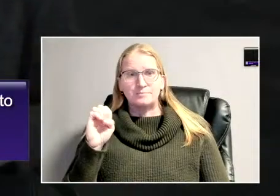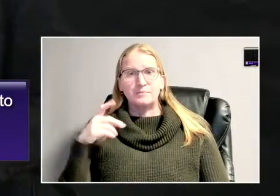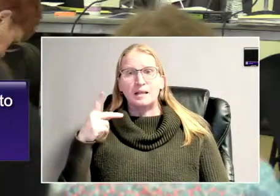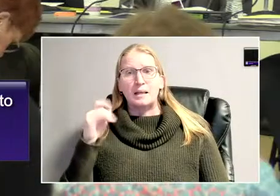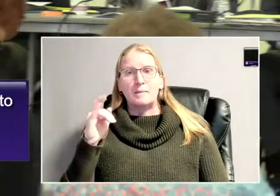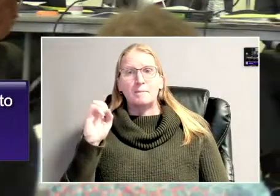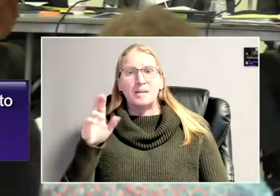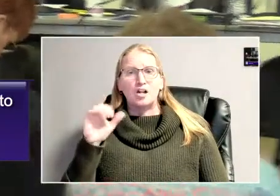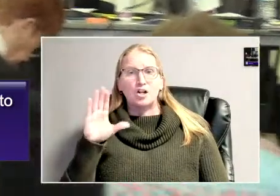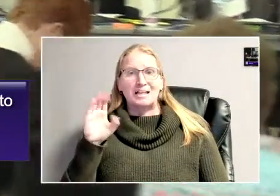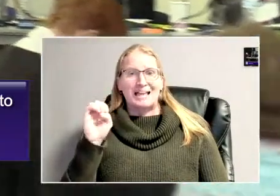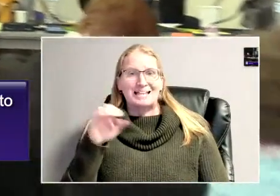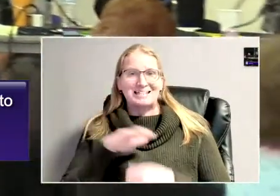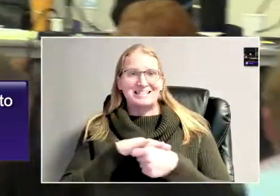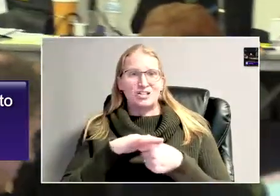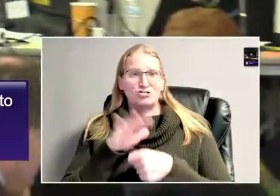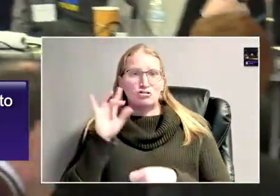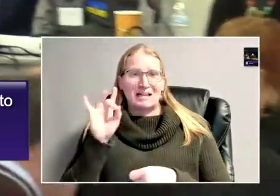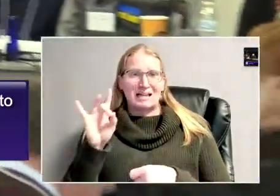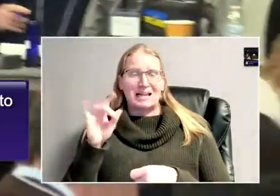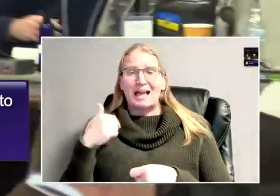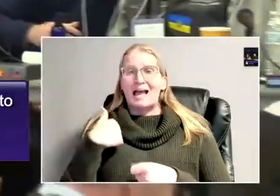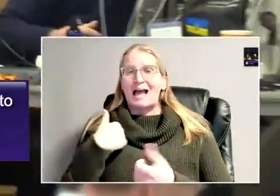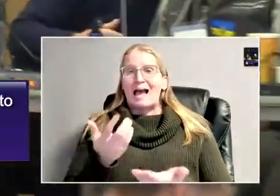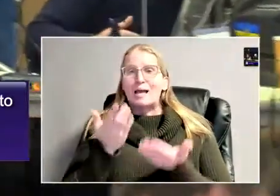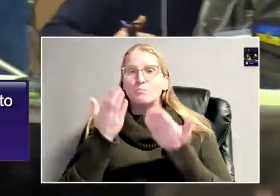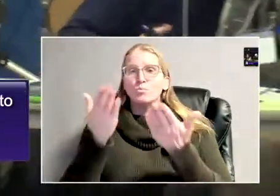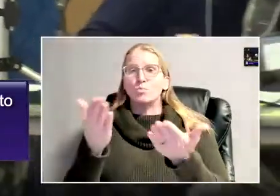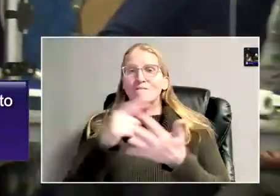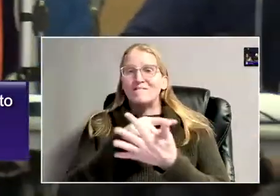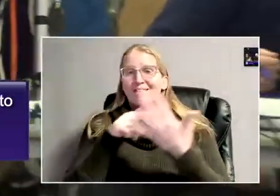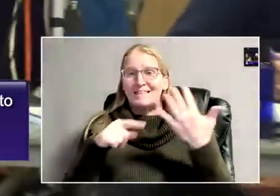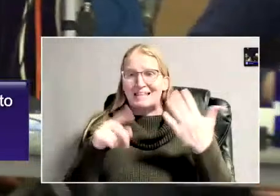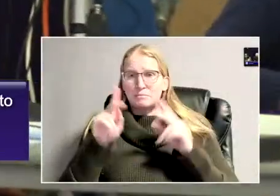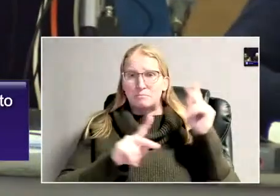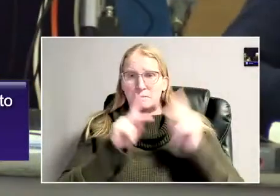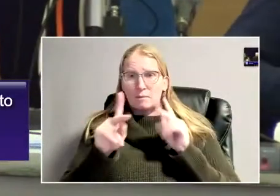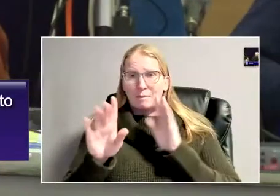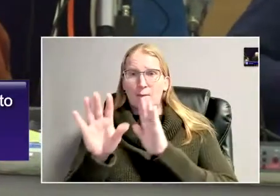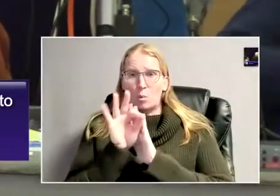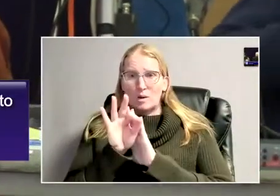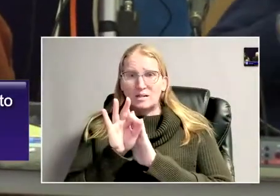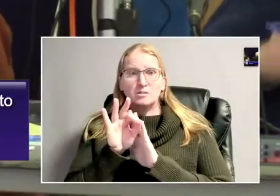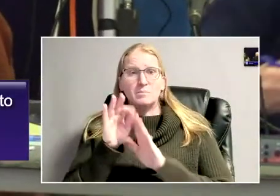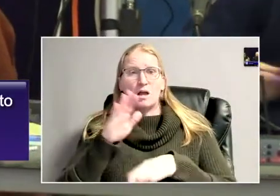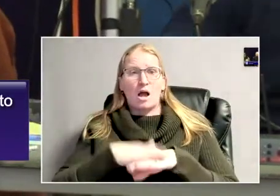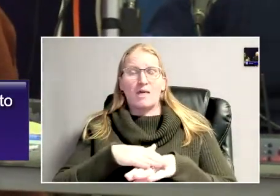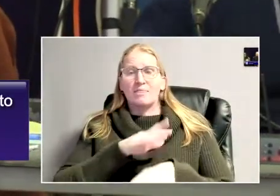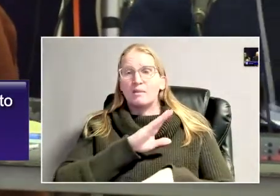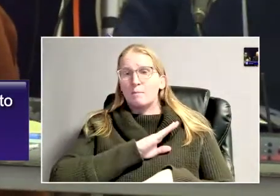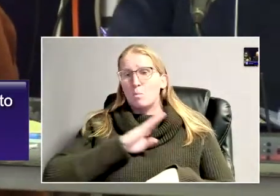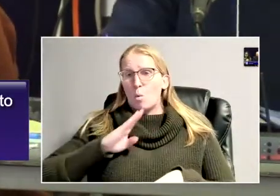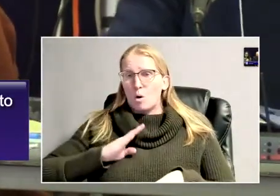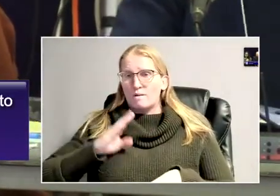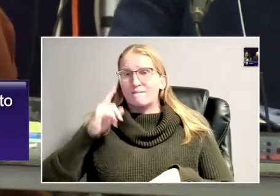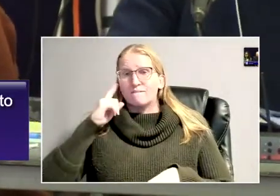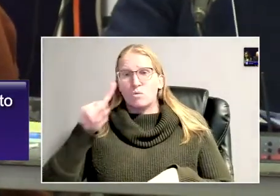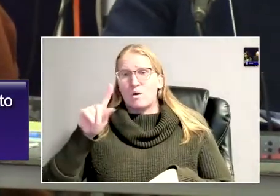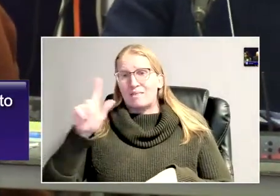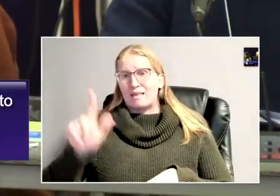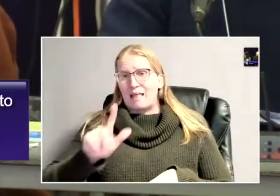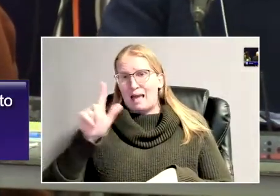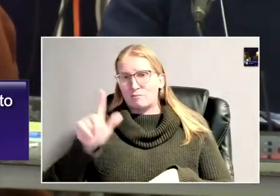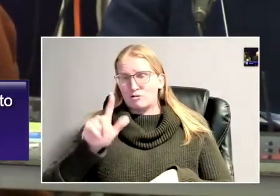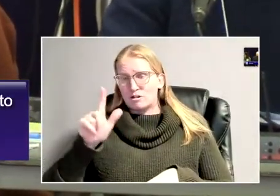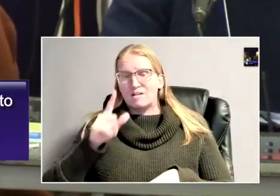8 I move that the following people be appointed to serve on the Board of Trustees for the Brooks Memorial Library for a three-year